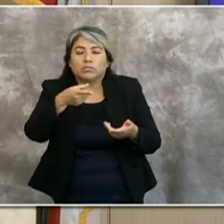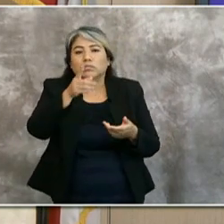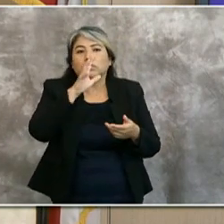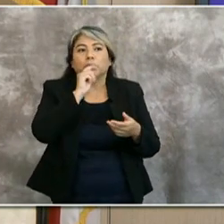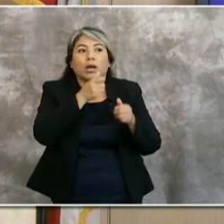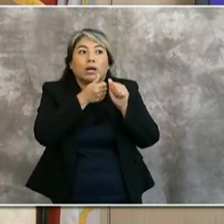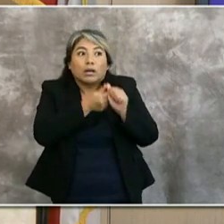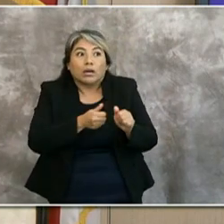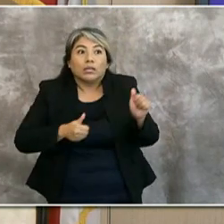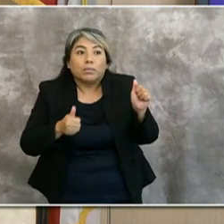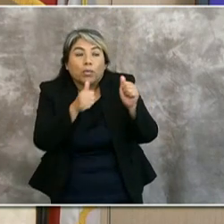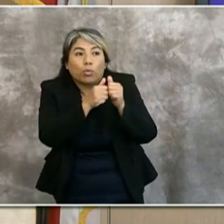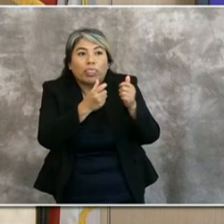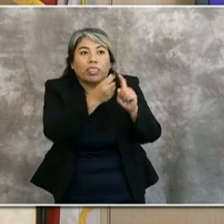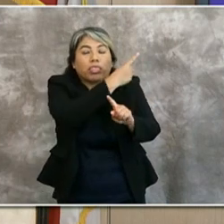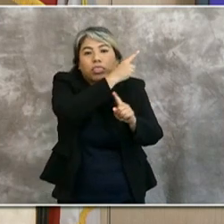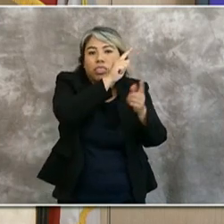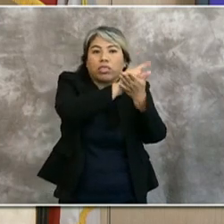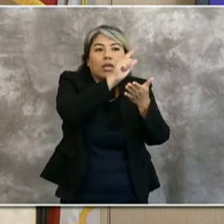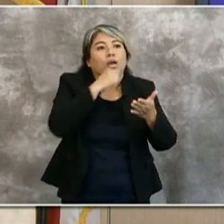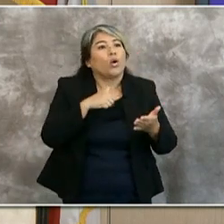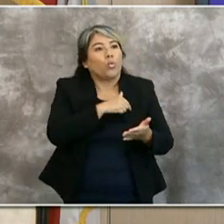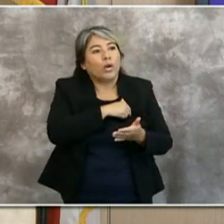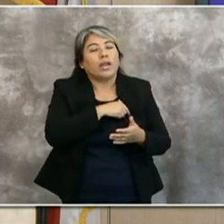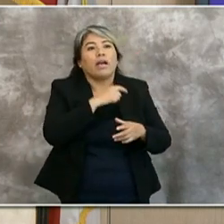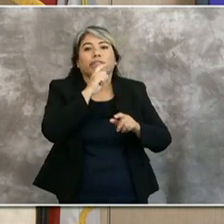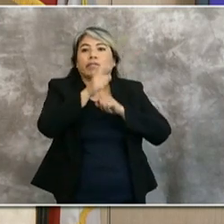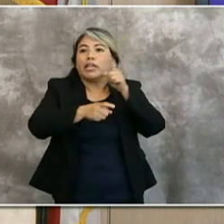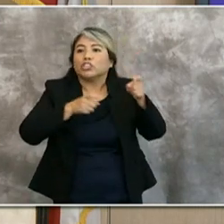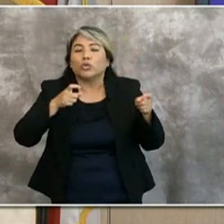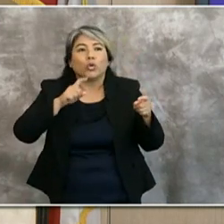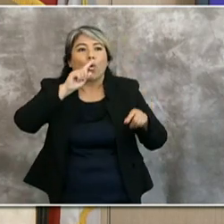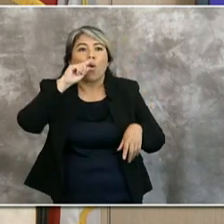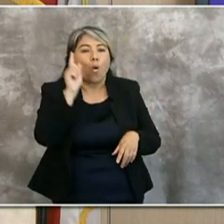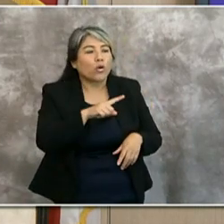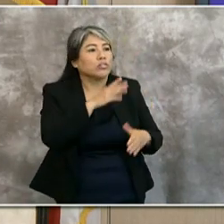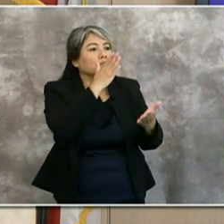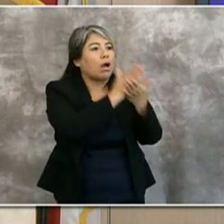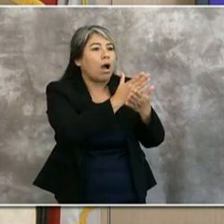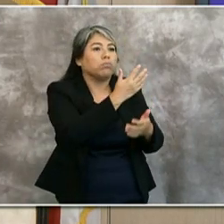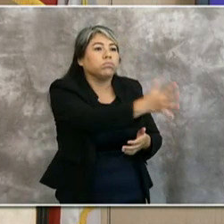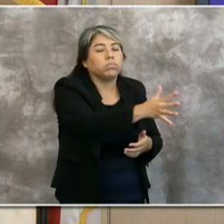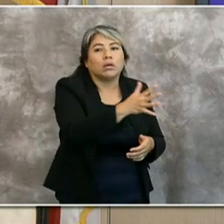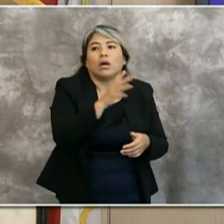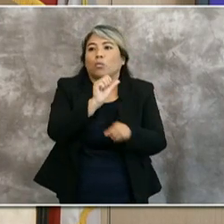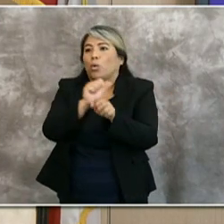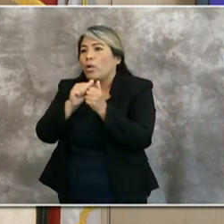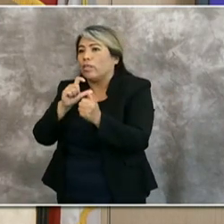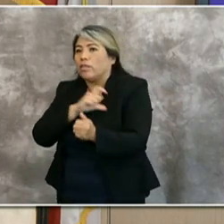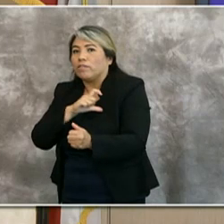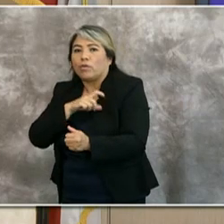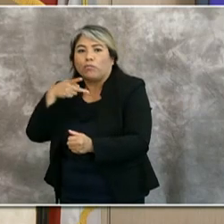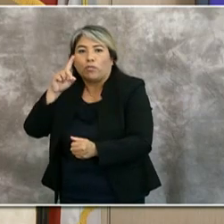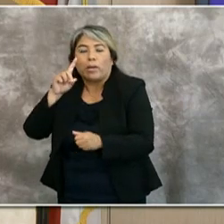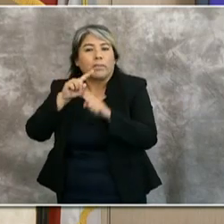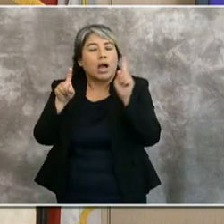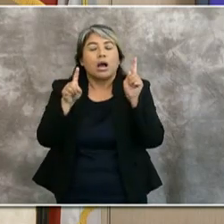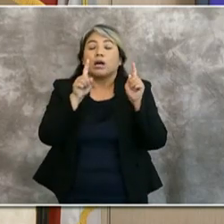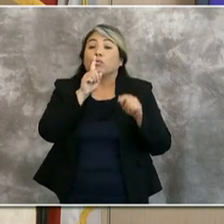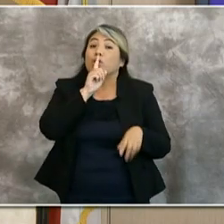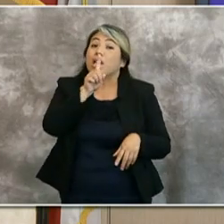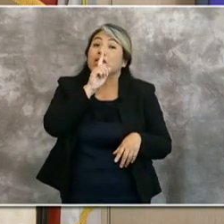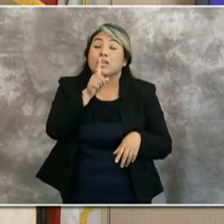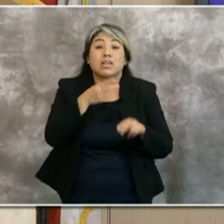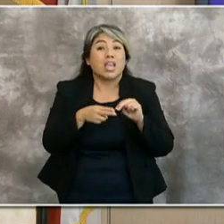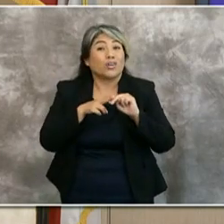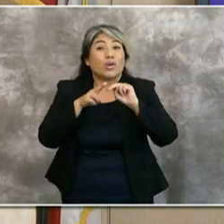issued multiple public health orders. We have issued multiple cease and desist orders. We have coordinated and worked with law enforcement. But the reality is the increased number